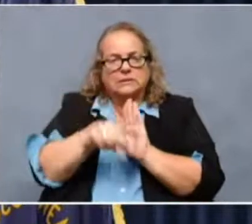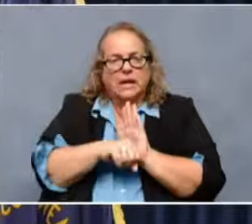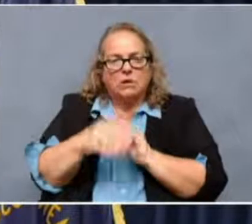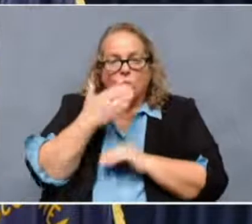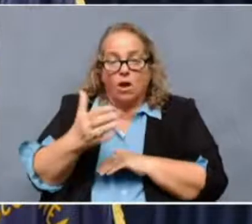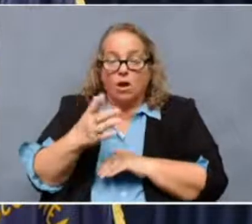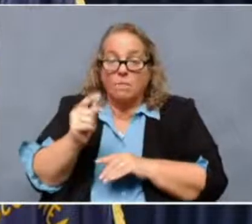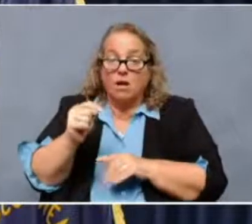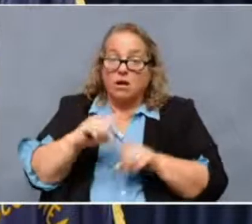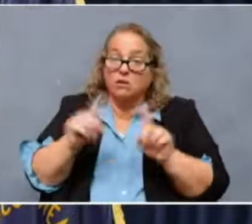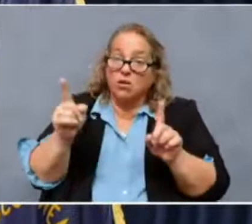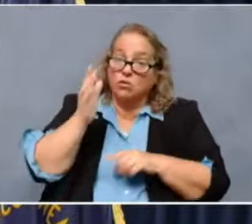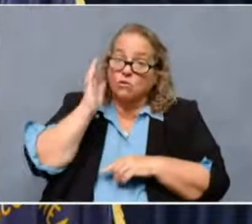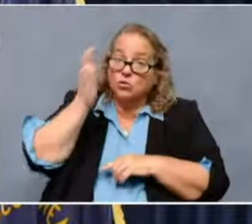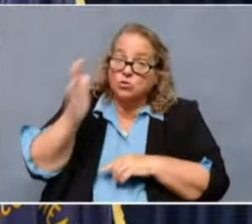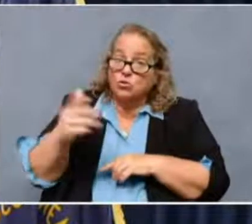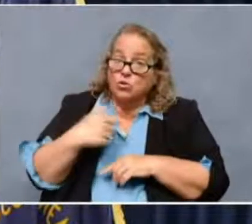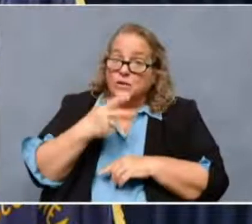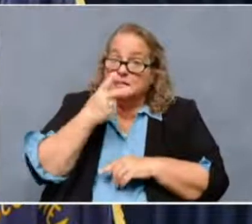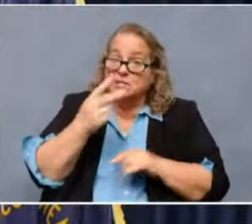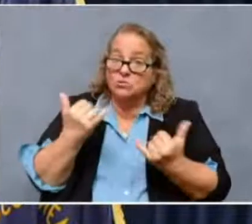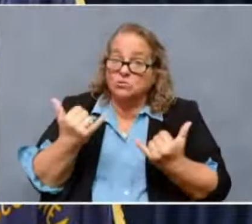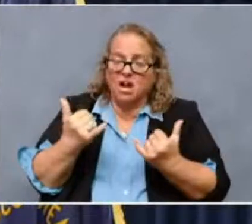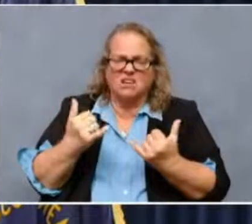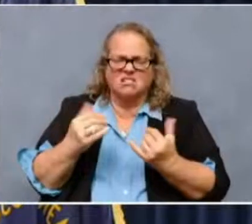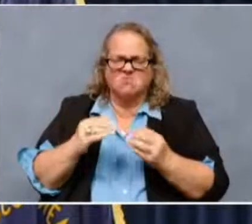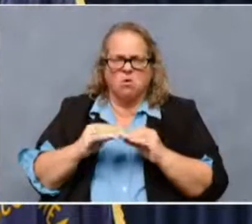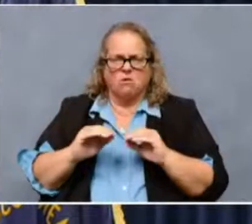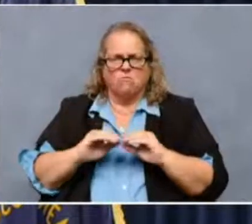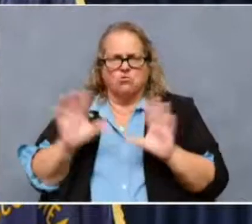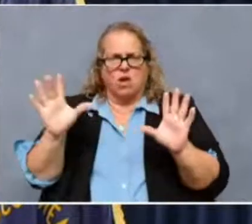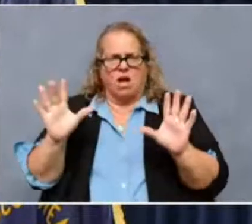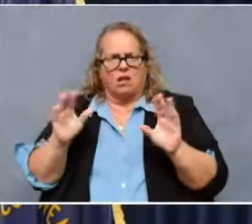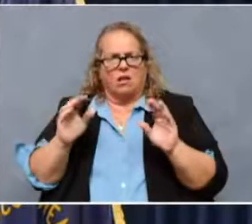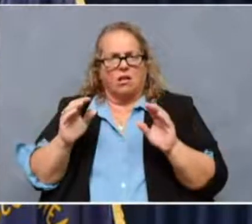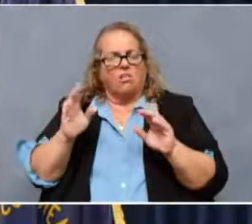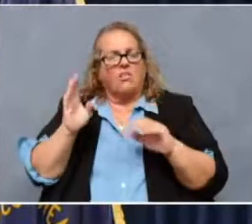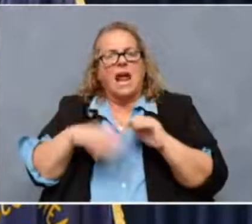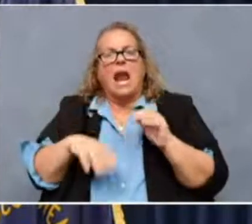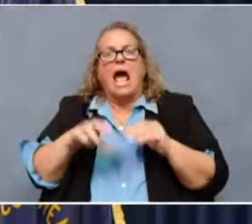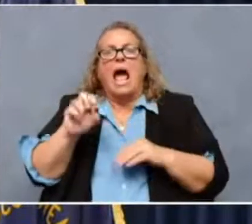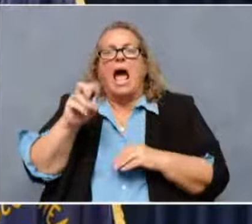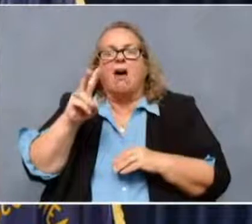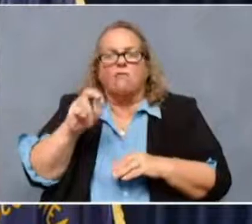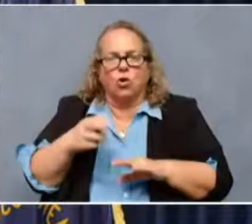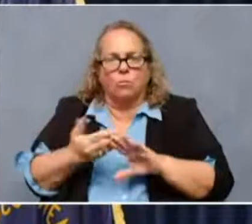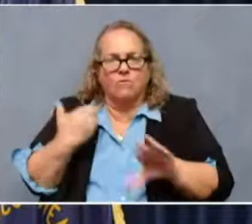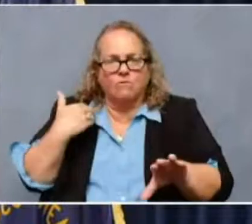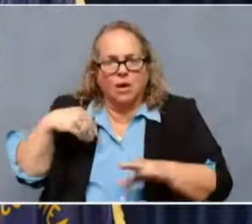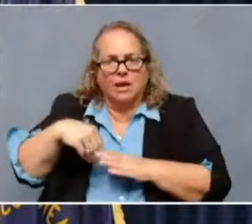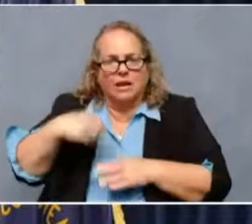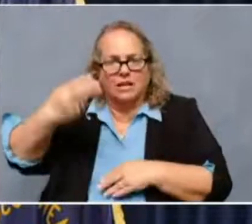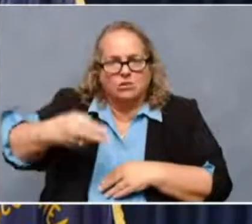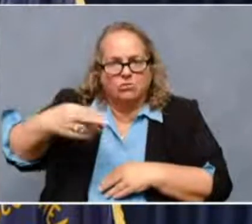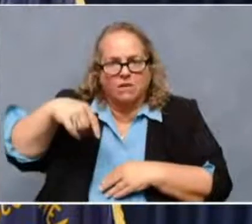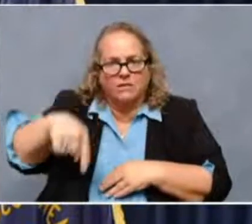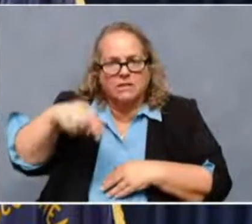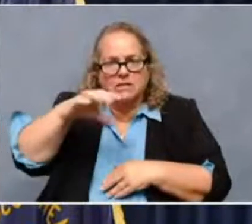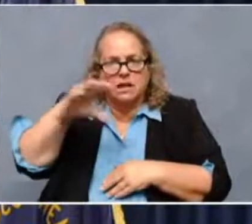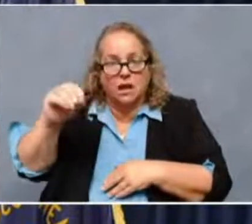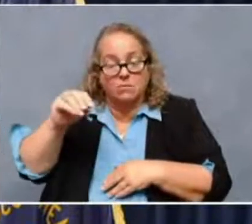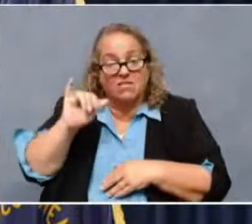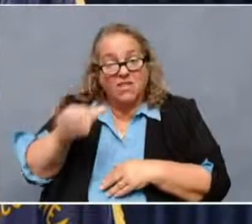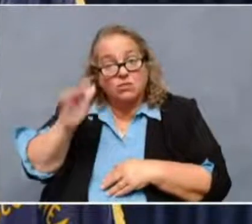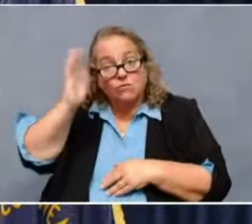is brighter than we've ever felt before in the history of this company. It's a future that we want to thank Governor